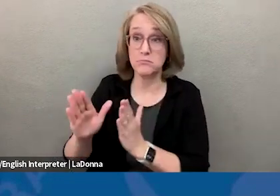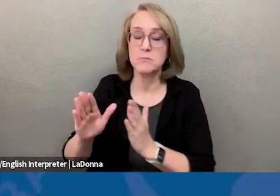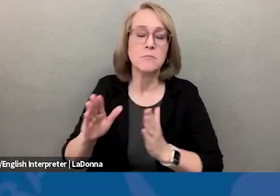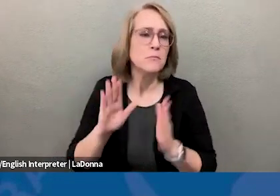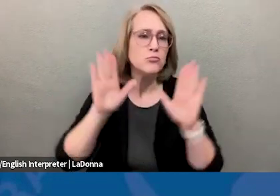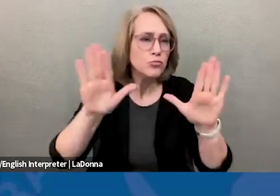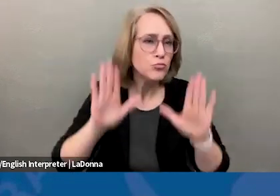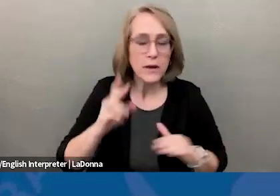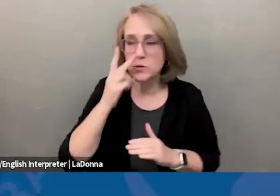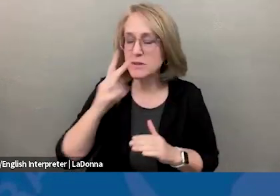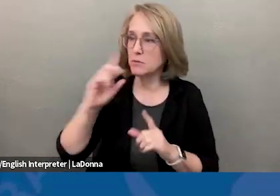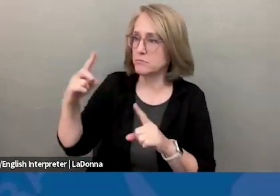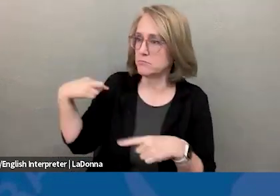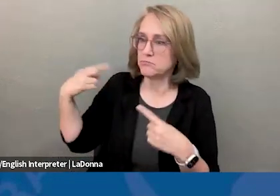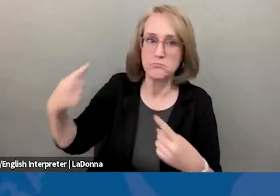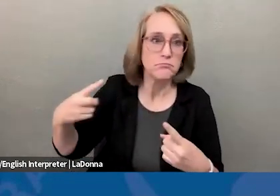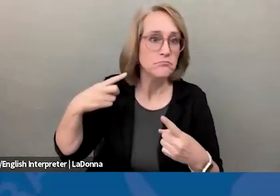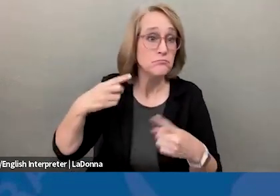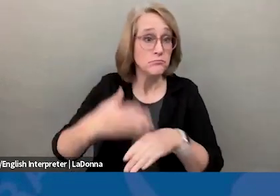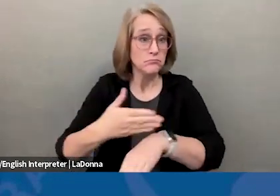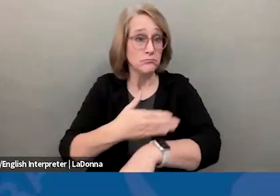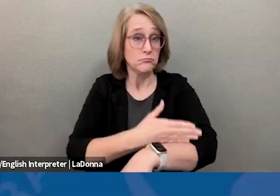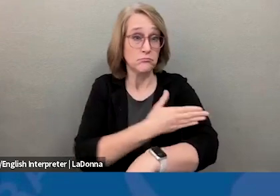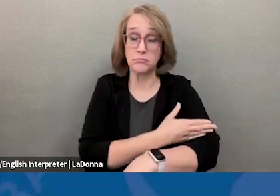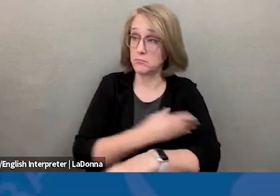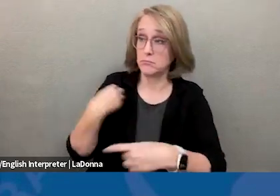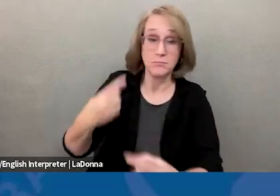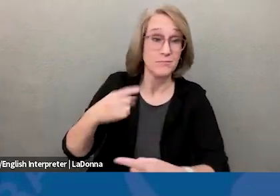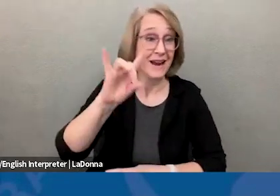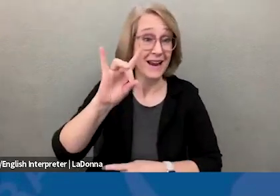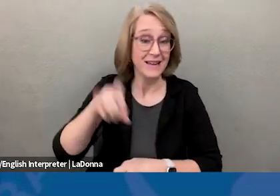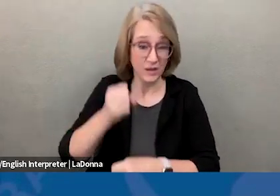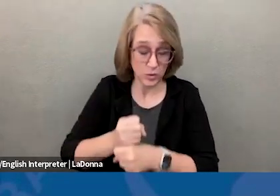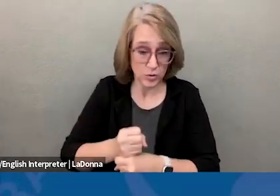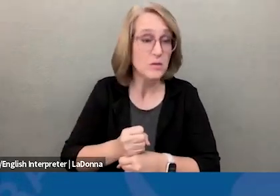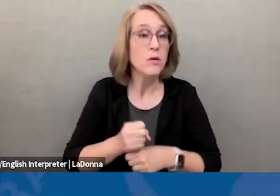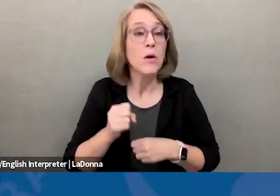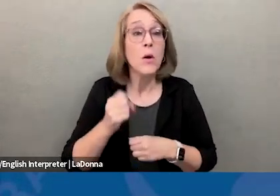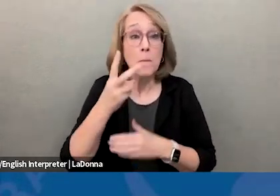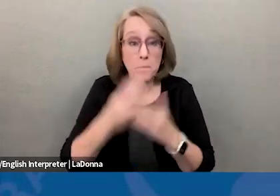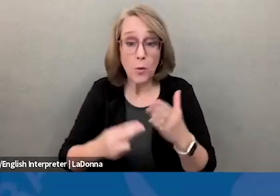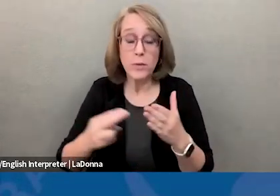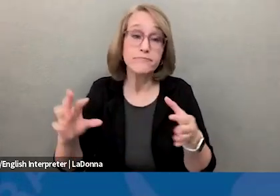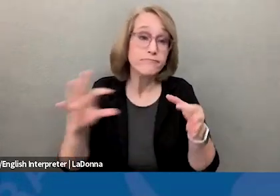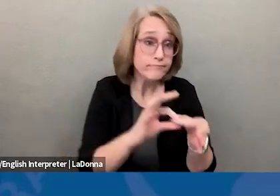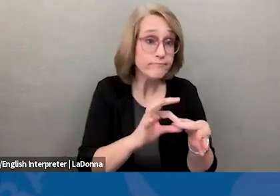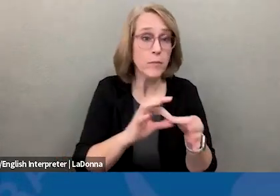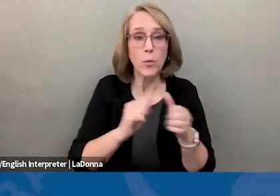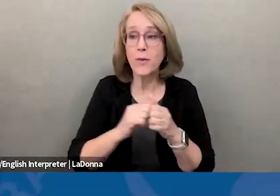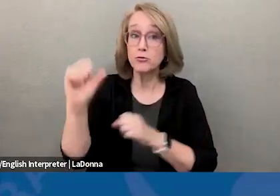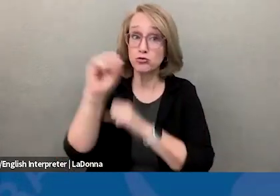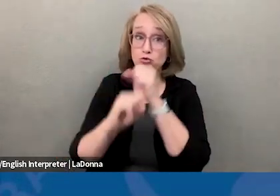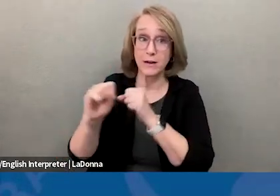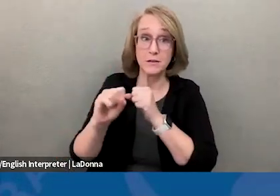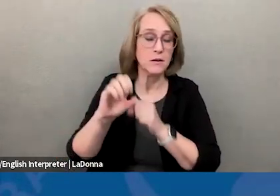all of the progress that has been made over the last 8 years. That both bringing together a strategy and then seeing,